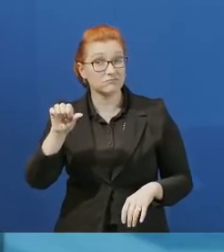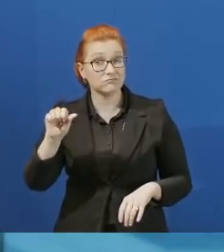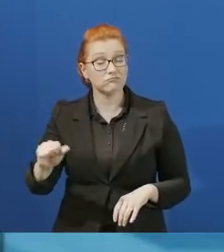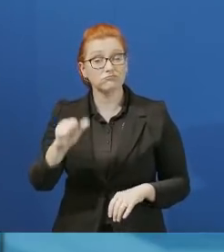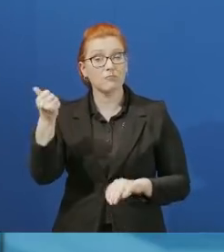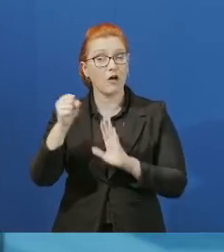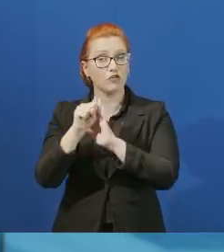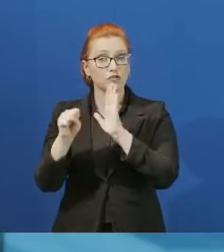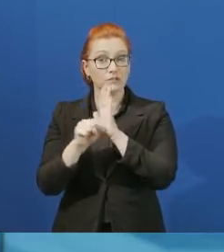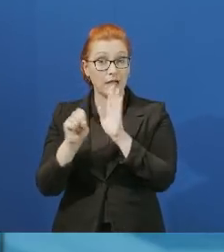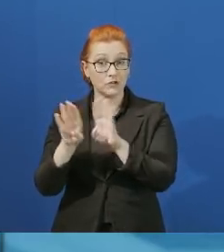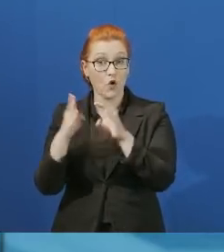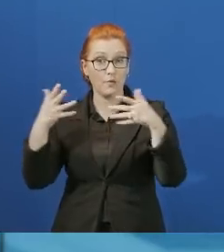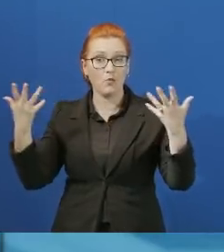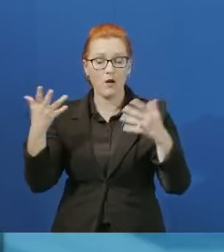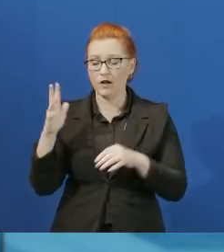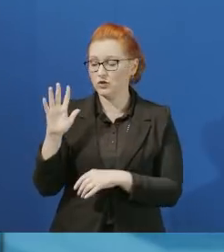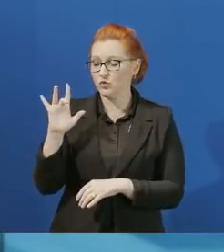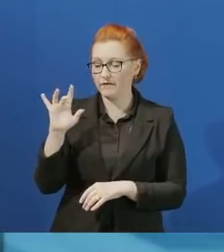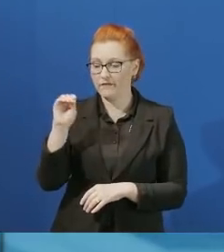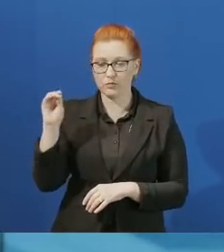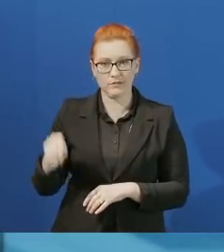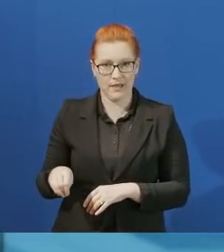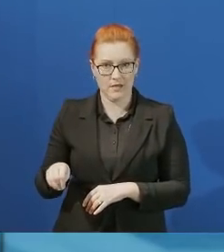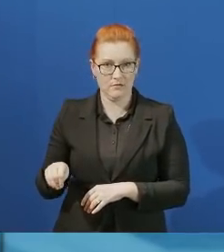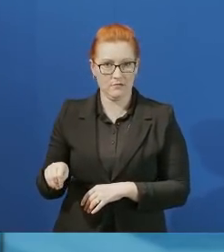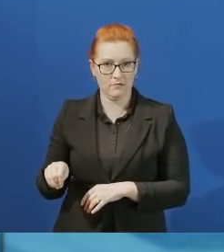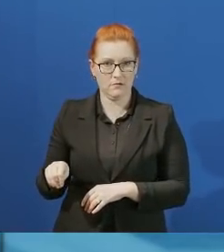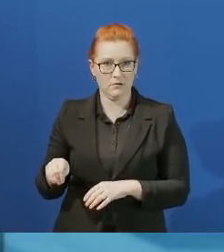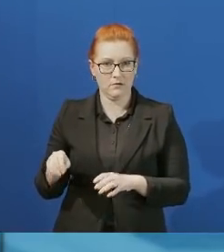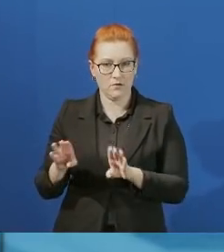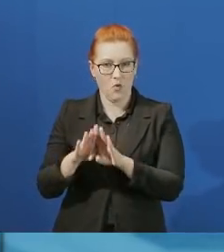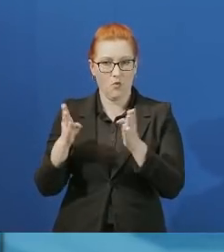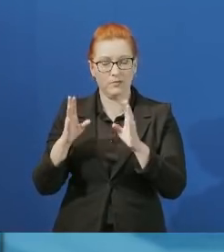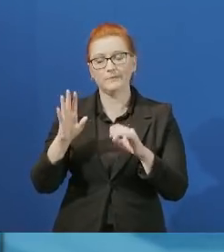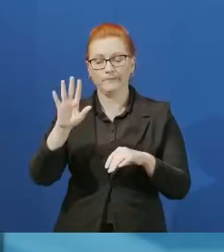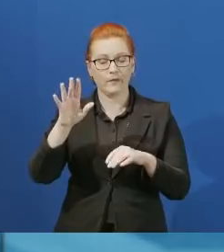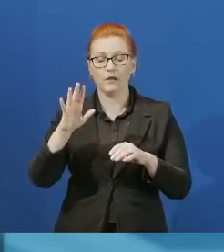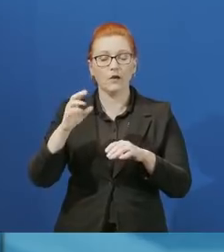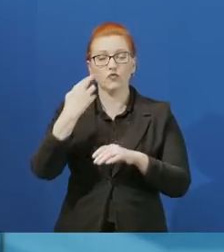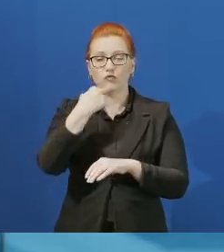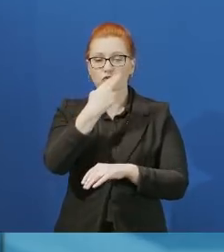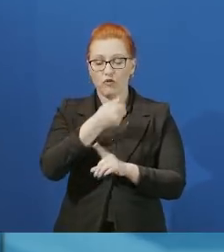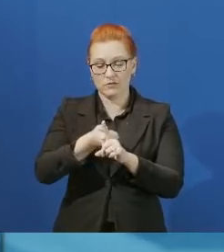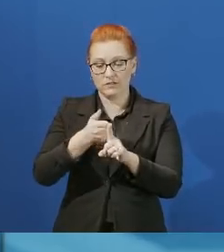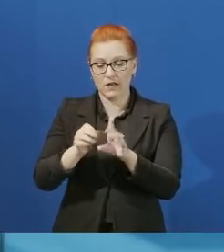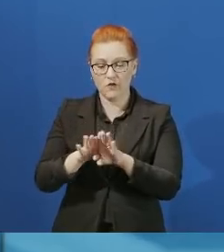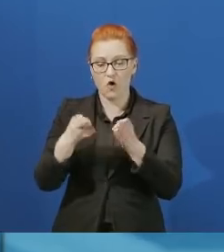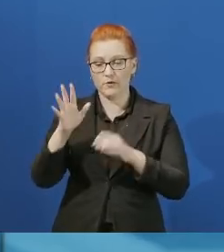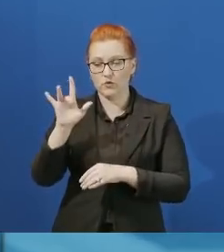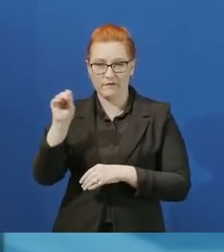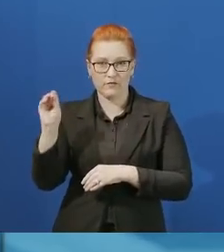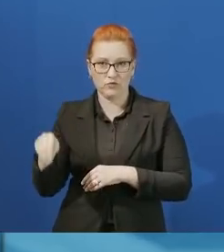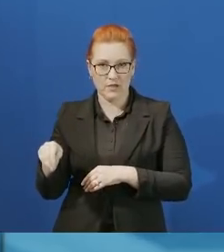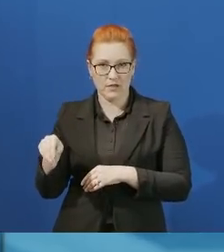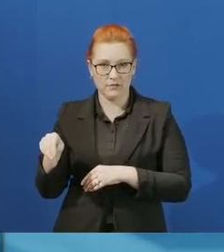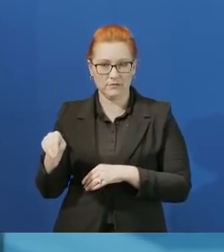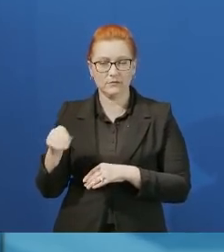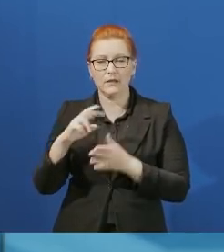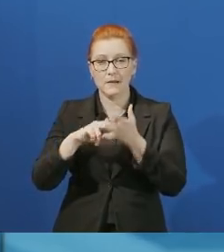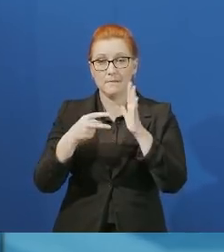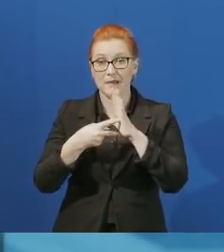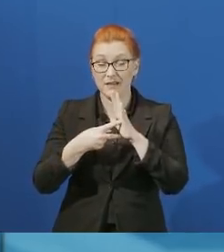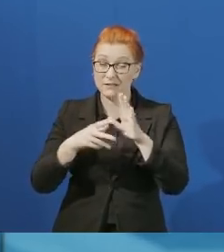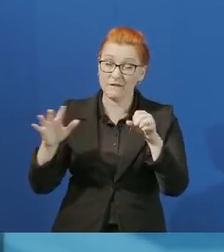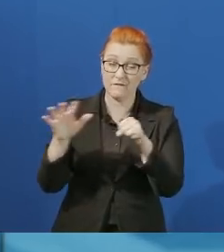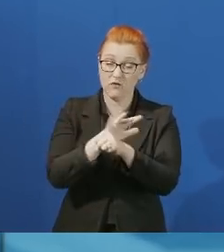capacity. Well, anybody that's ever run a restaurant knows that 25% is the surest way to just continually lose a lot